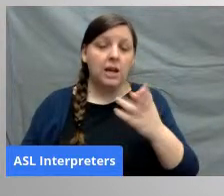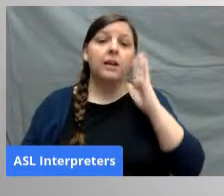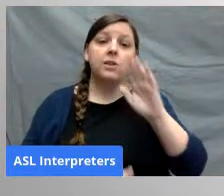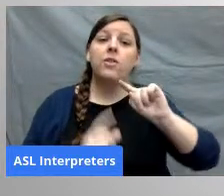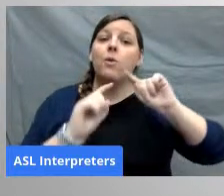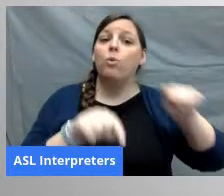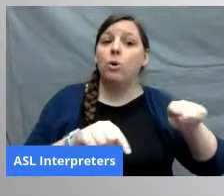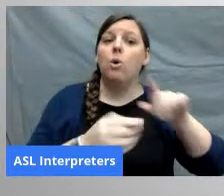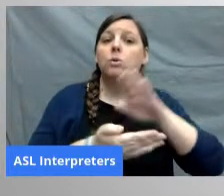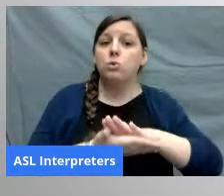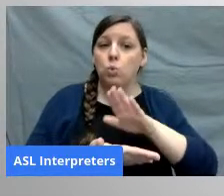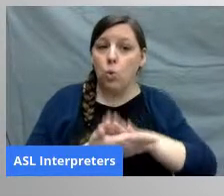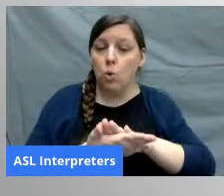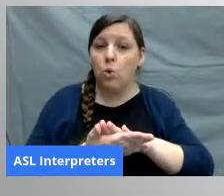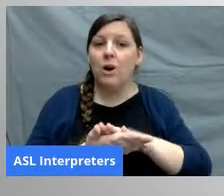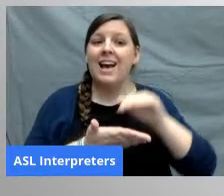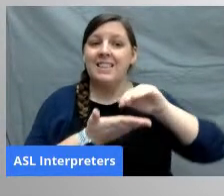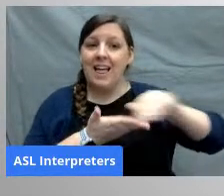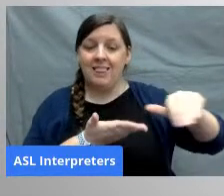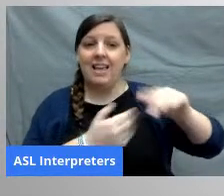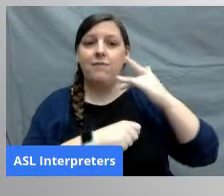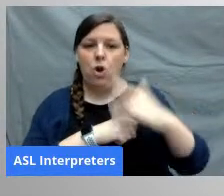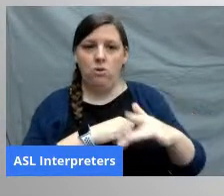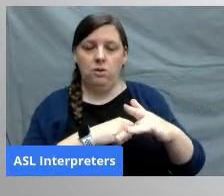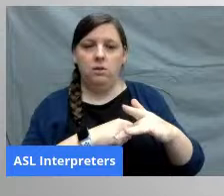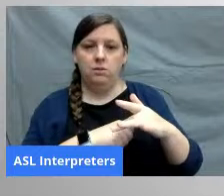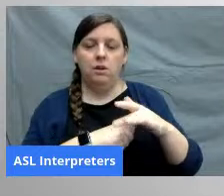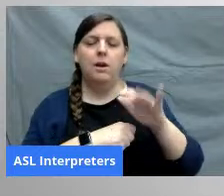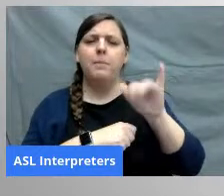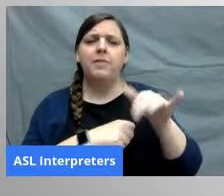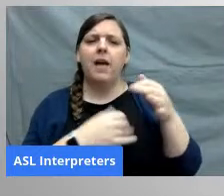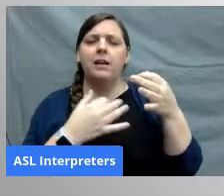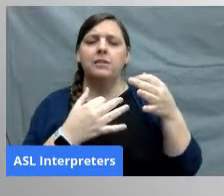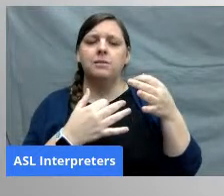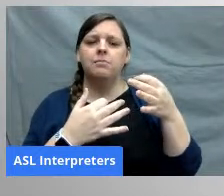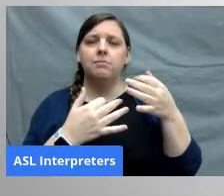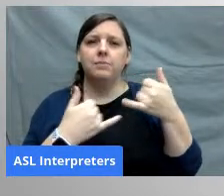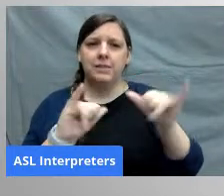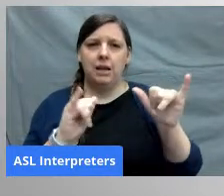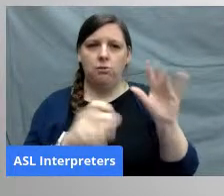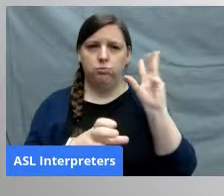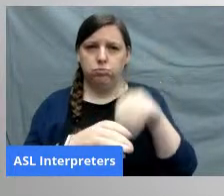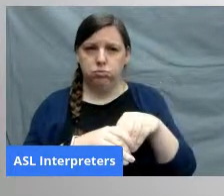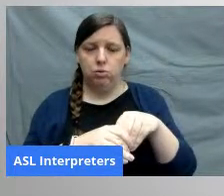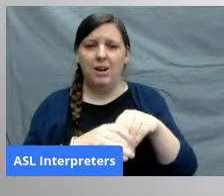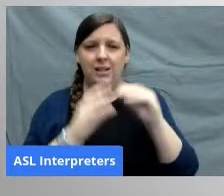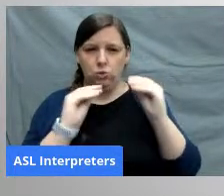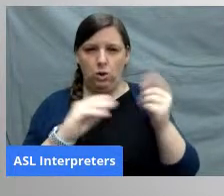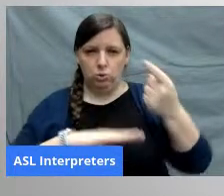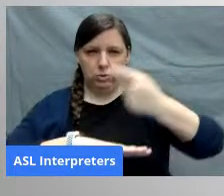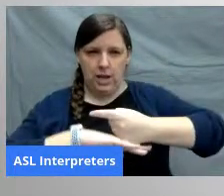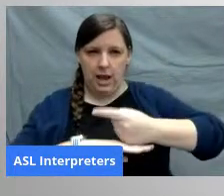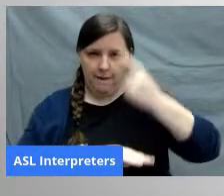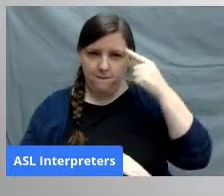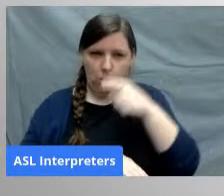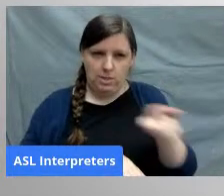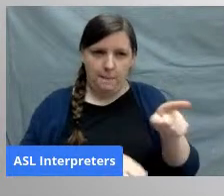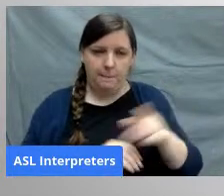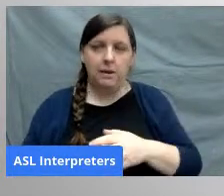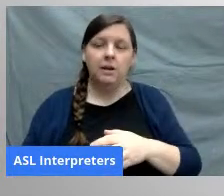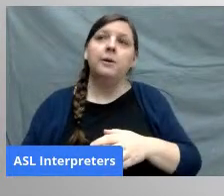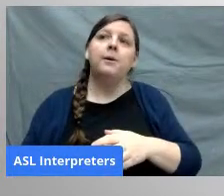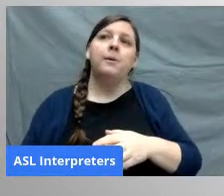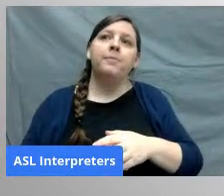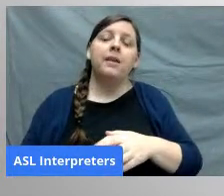out early, which still counts as an instructional day for them. They will also have